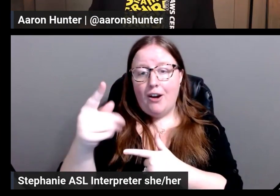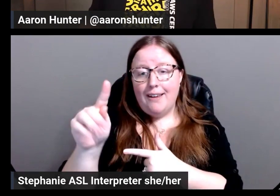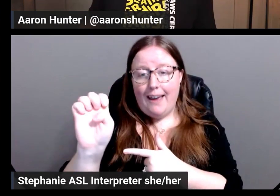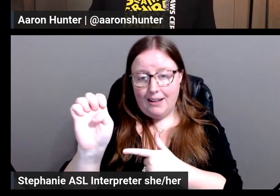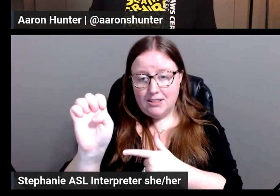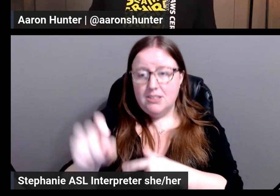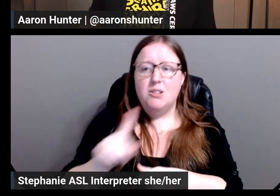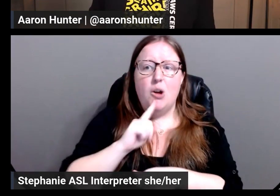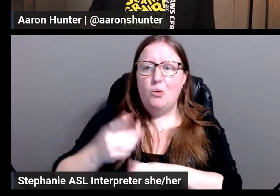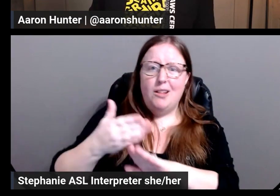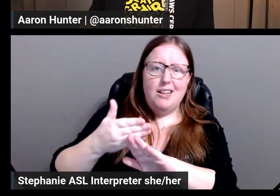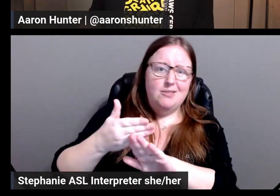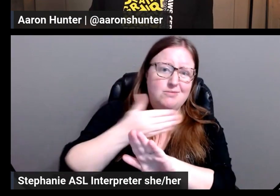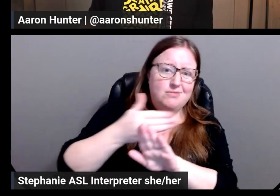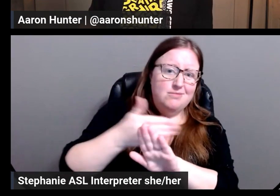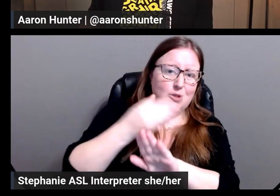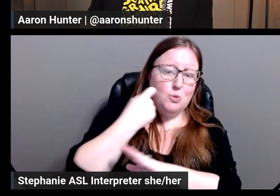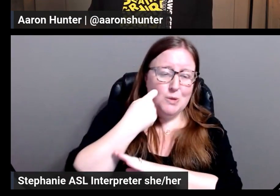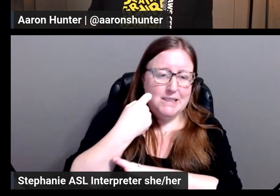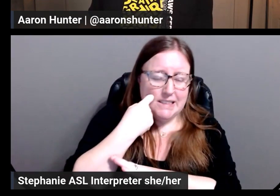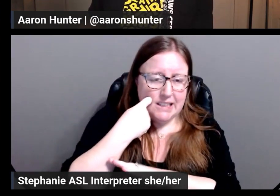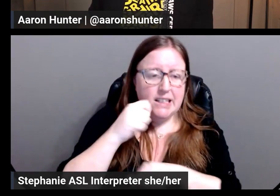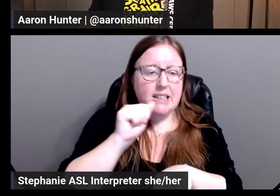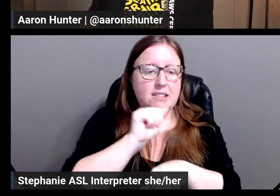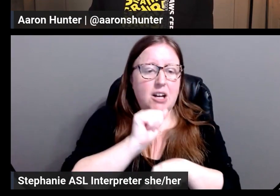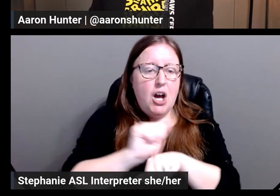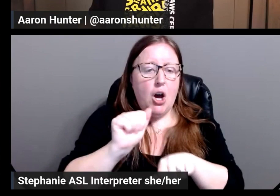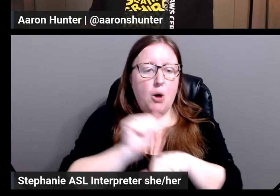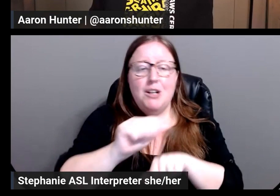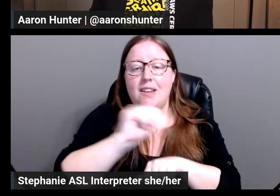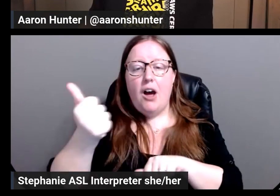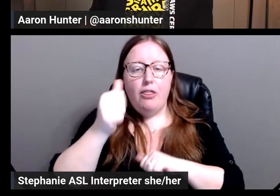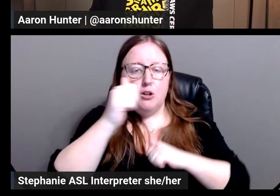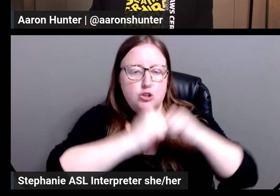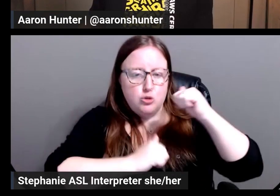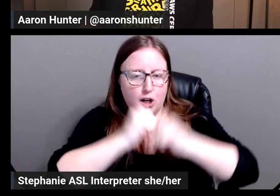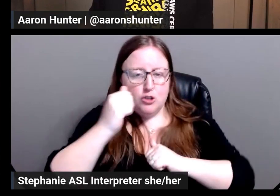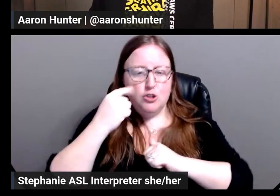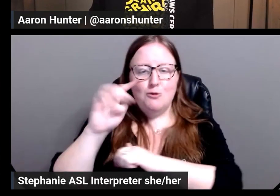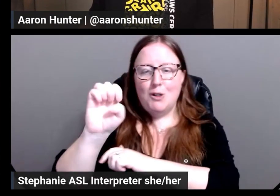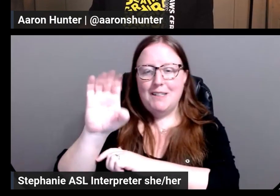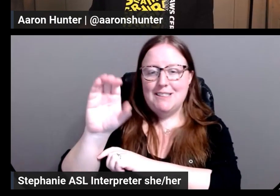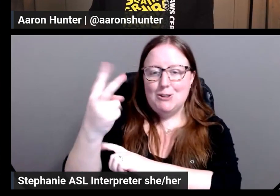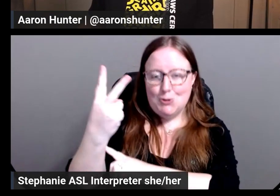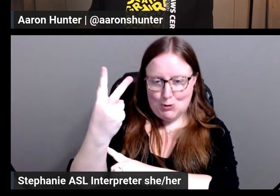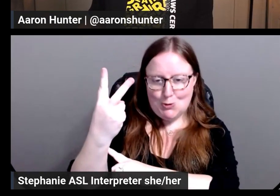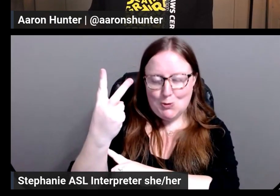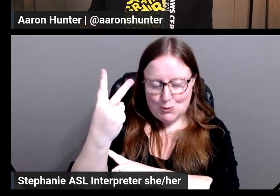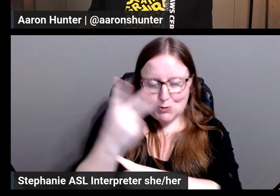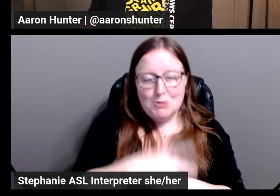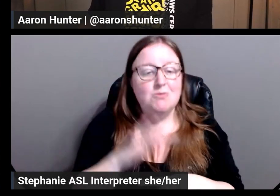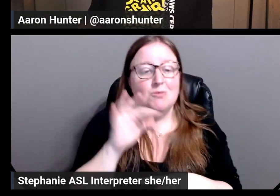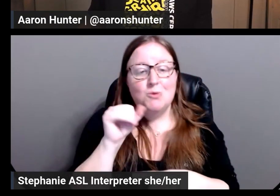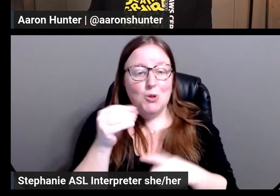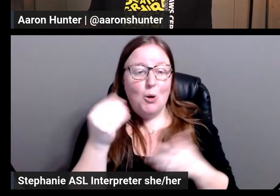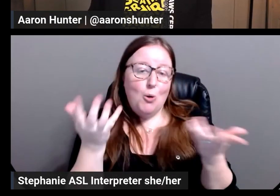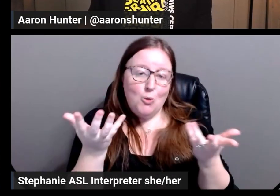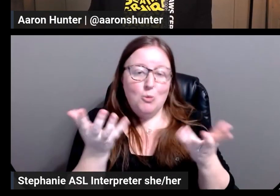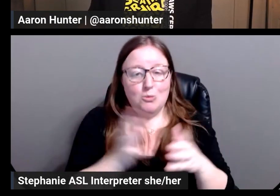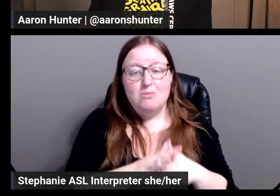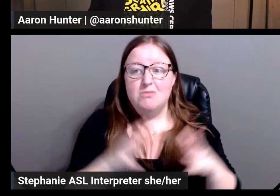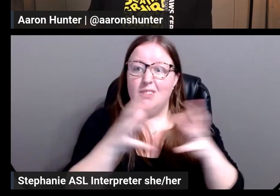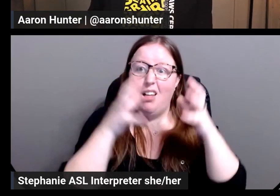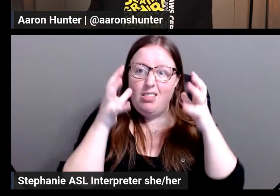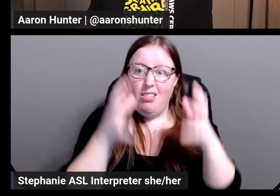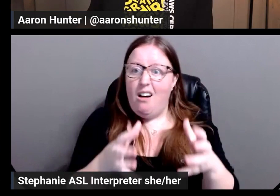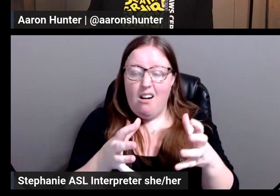really, really distant past, I worked on a lot of the underlying infrastructure that EC2 is built on top of. So there's there's a lot